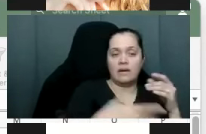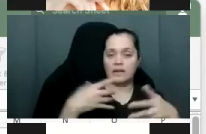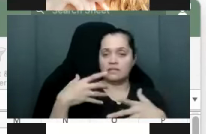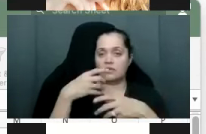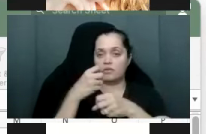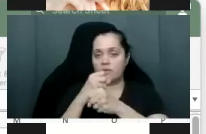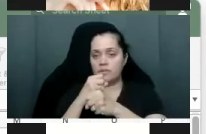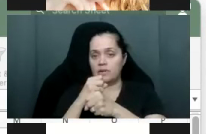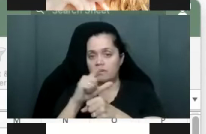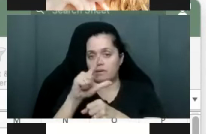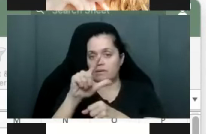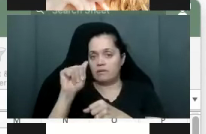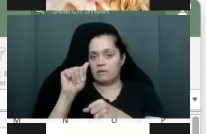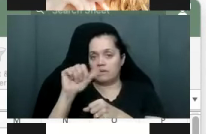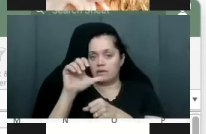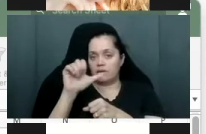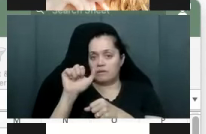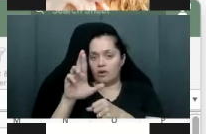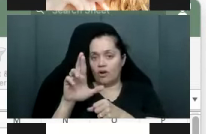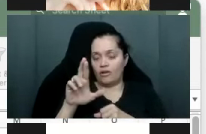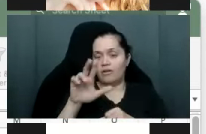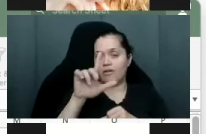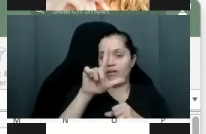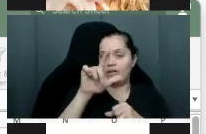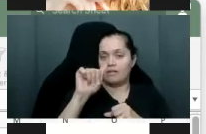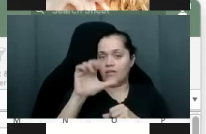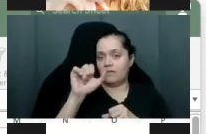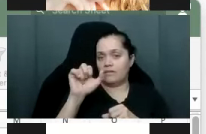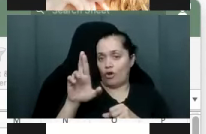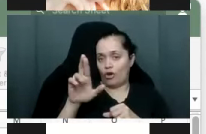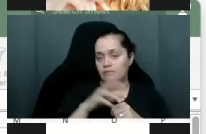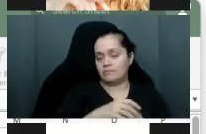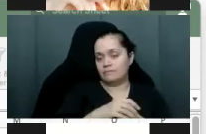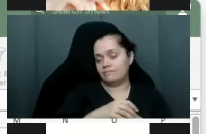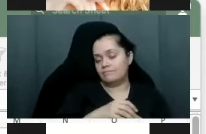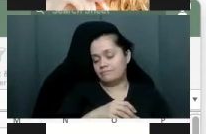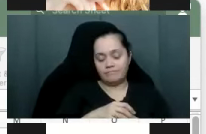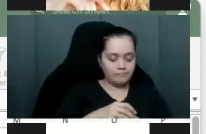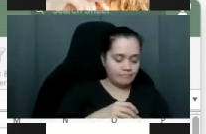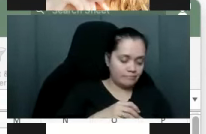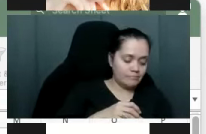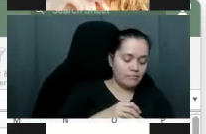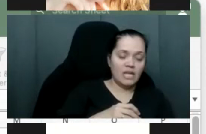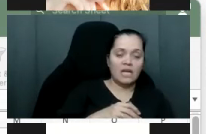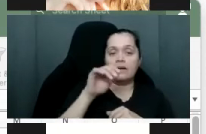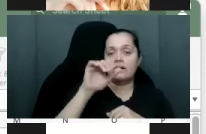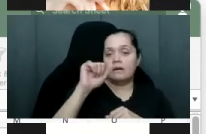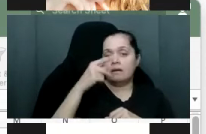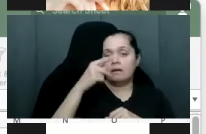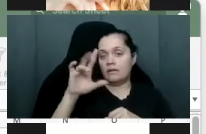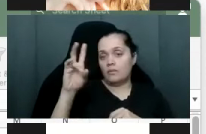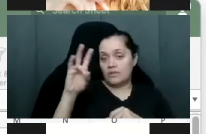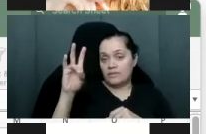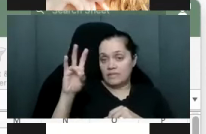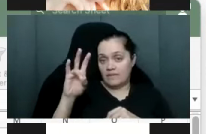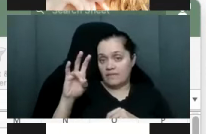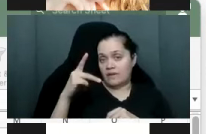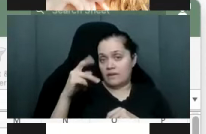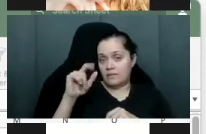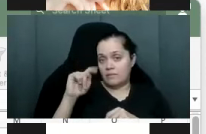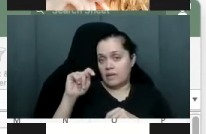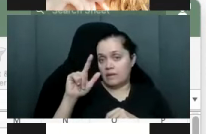call it LA CAR. LA Caribbean, LA CAR. April 7th, Padlet Canvas